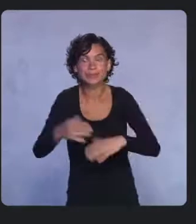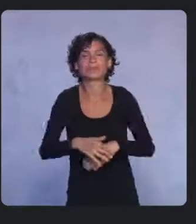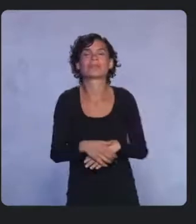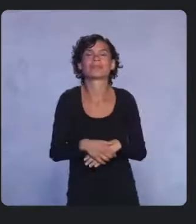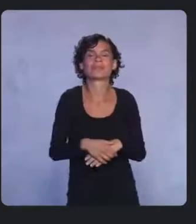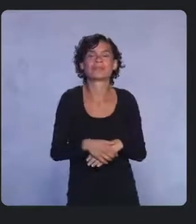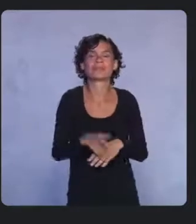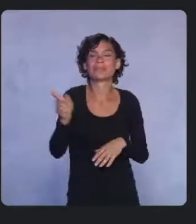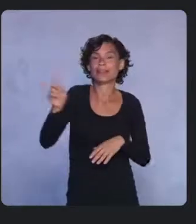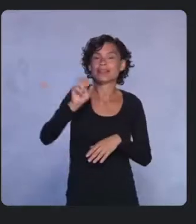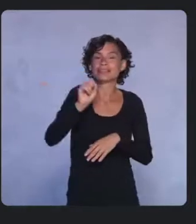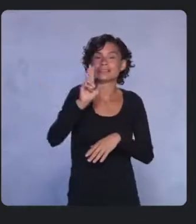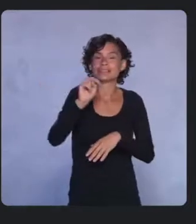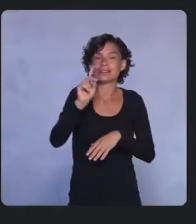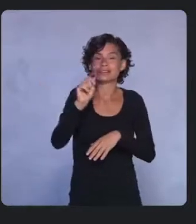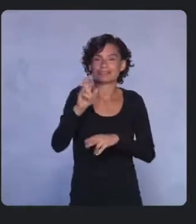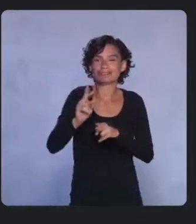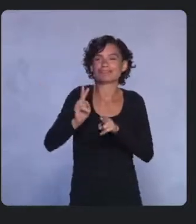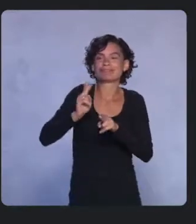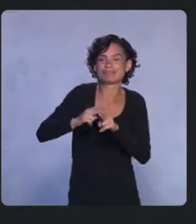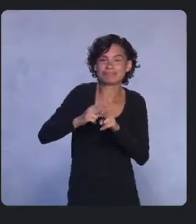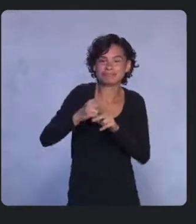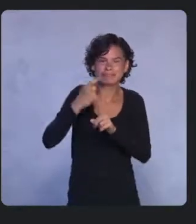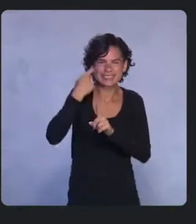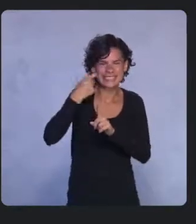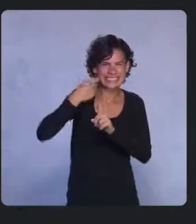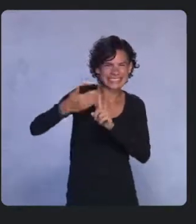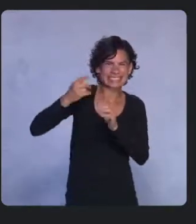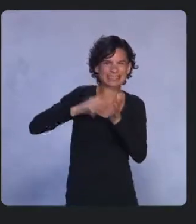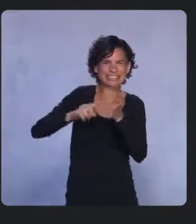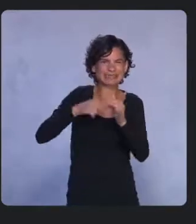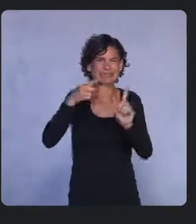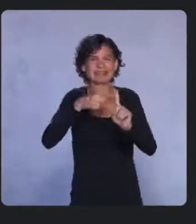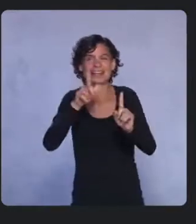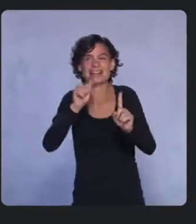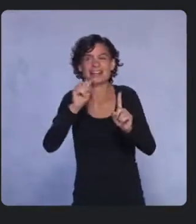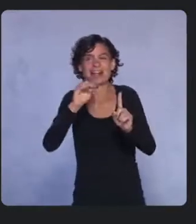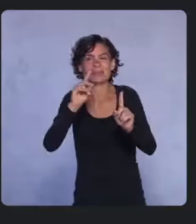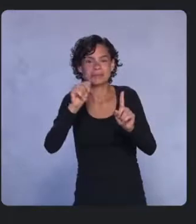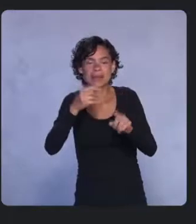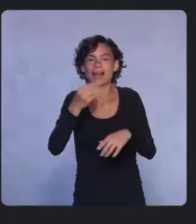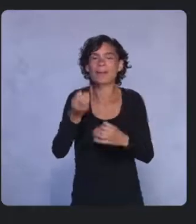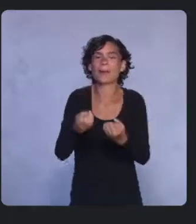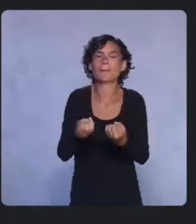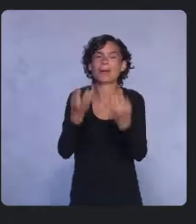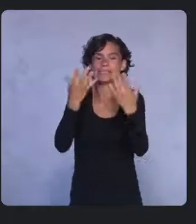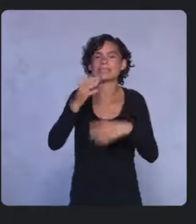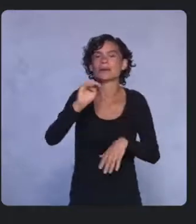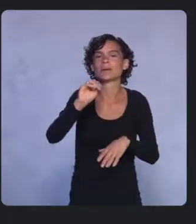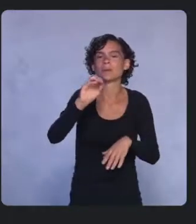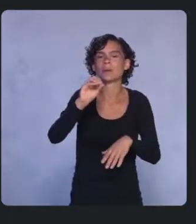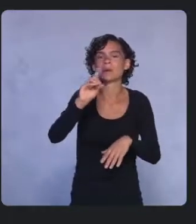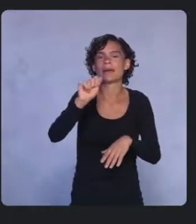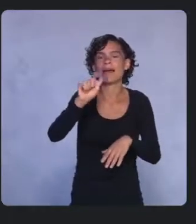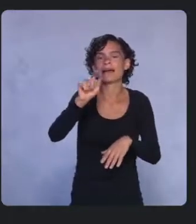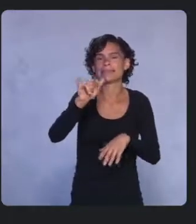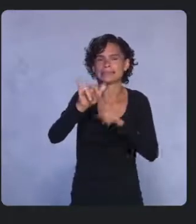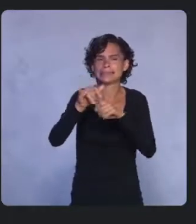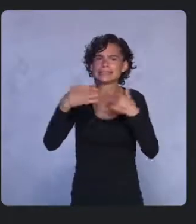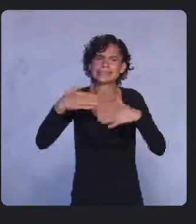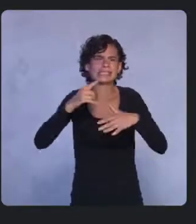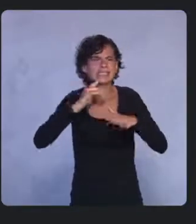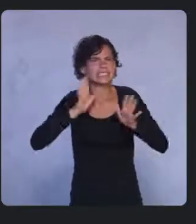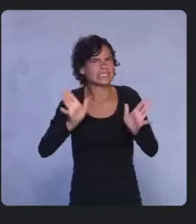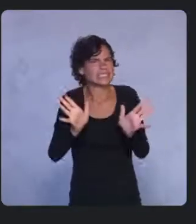As Sundar mentioned, early research with Lambda and multimodality is pushing the boundaries of natural language